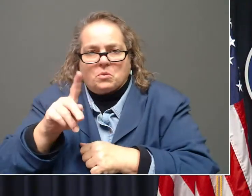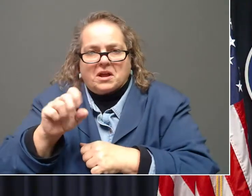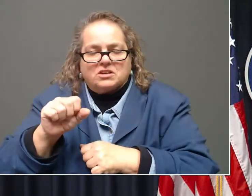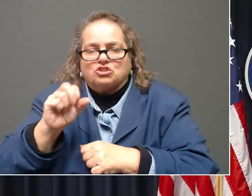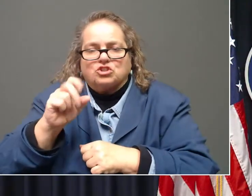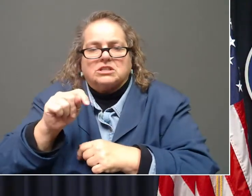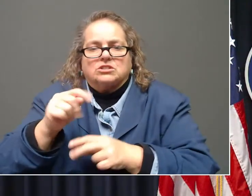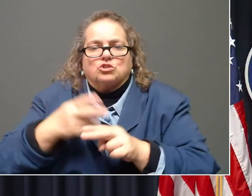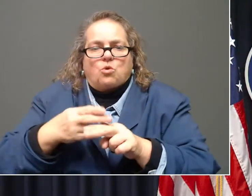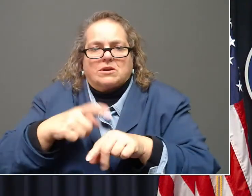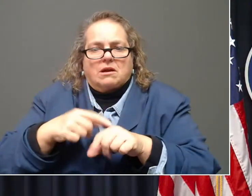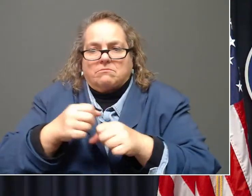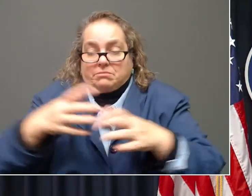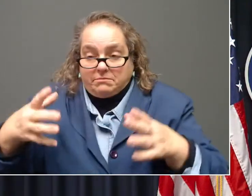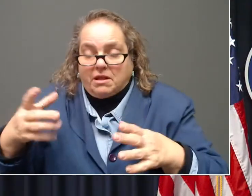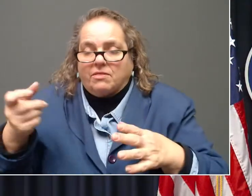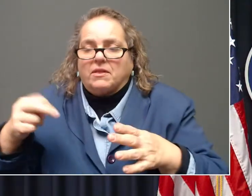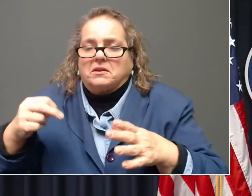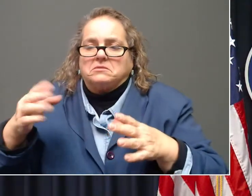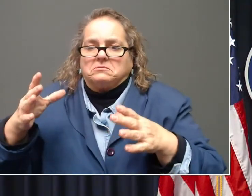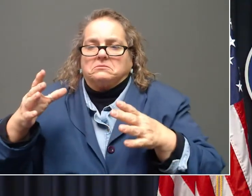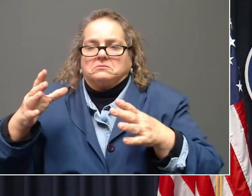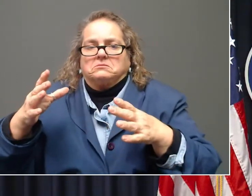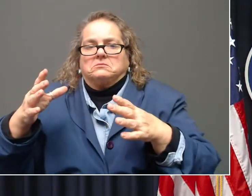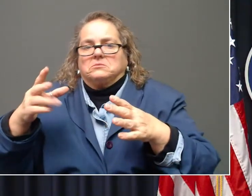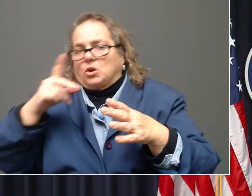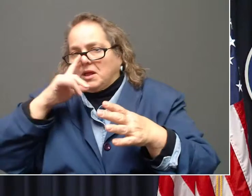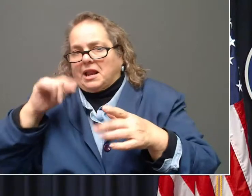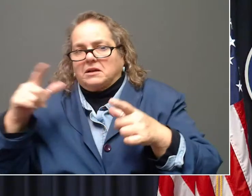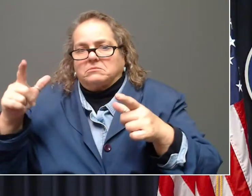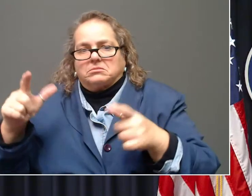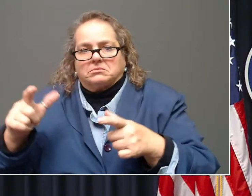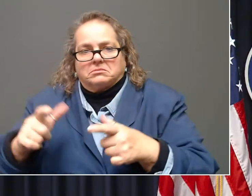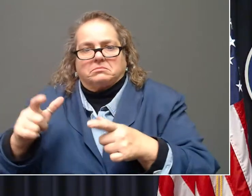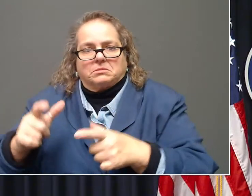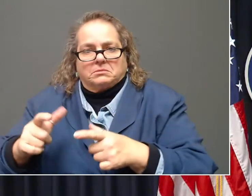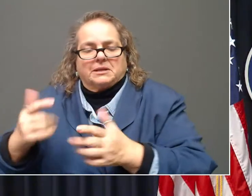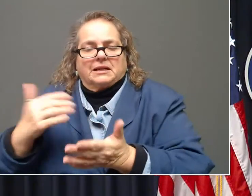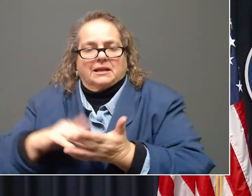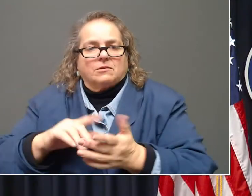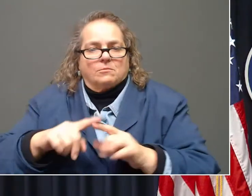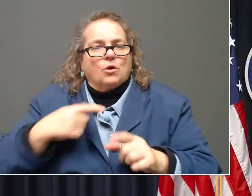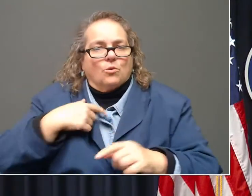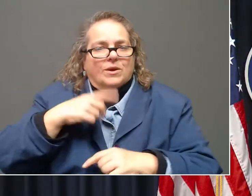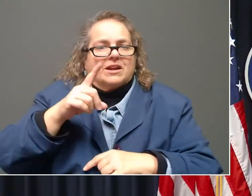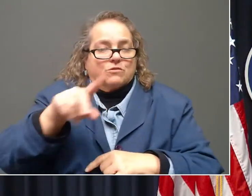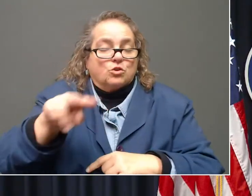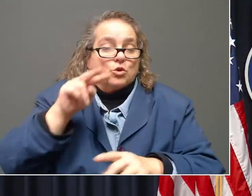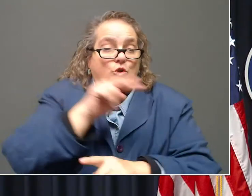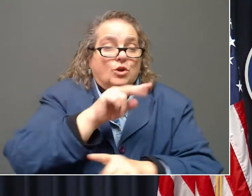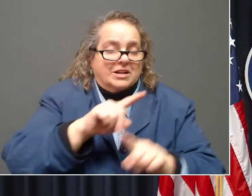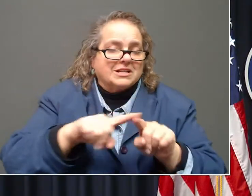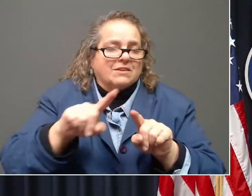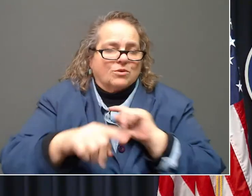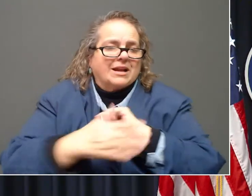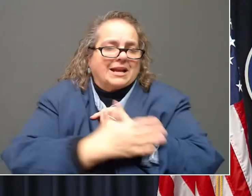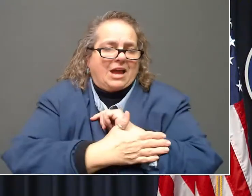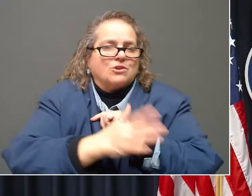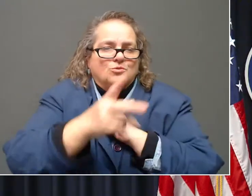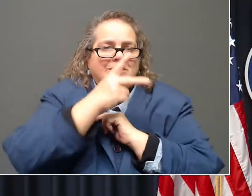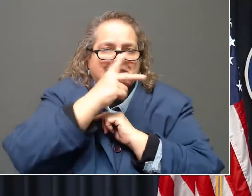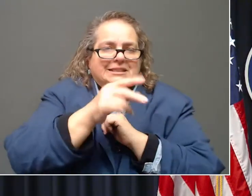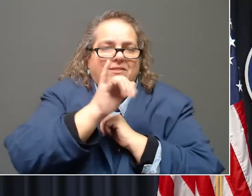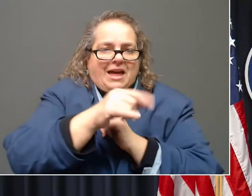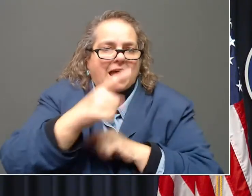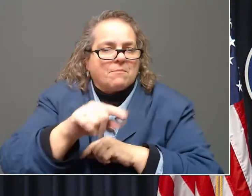transmission than we've seen. Certainly, we had a number of sports teams that were quarantined, high school here.